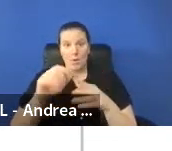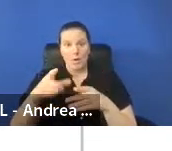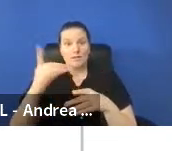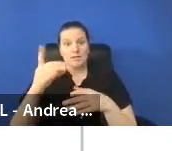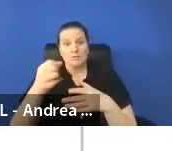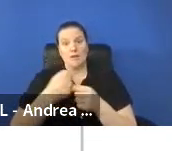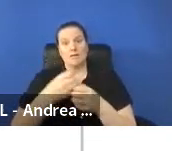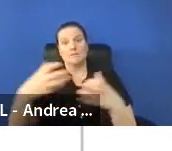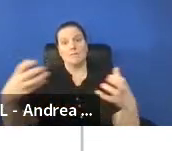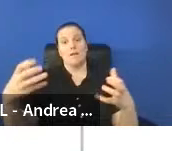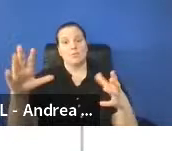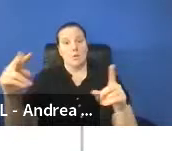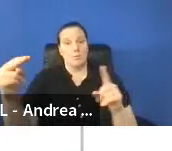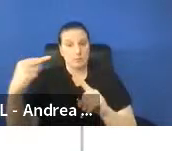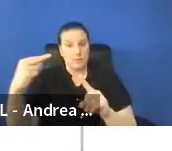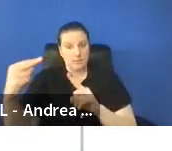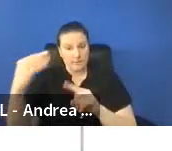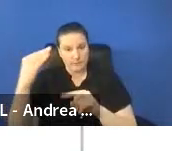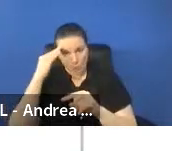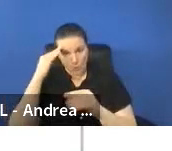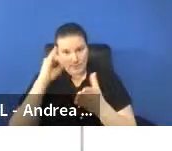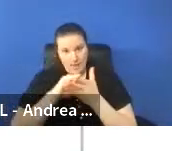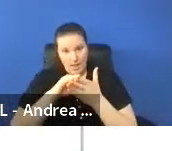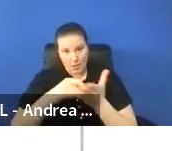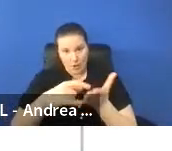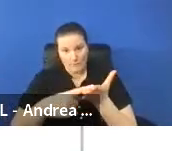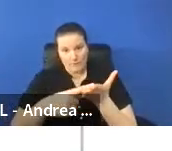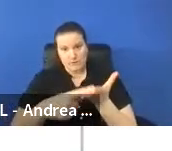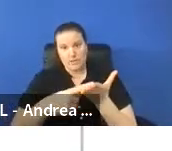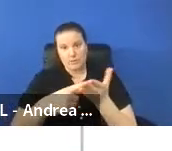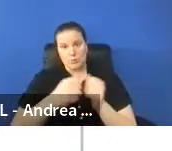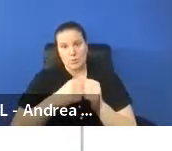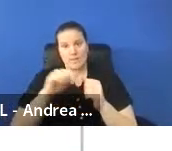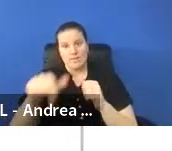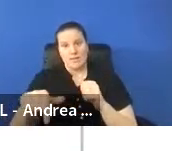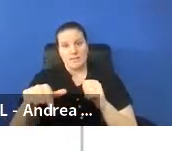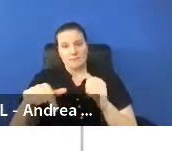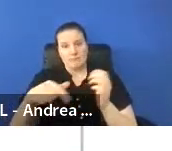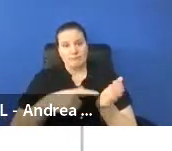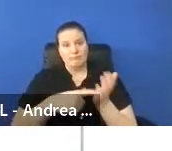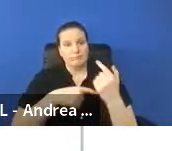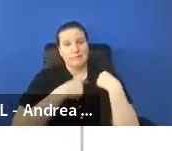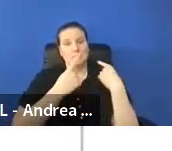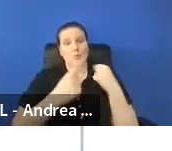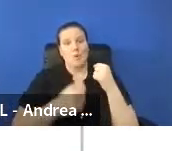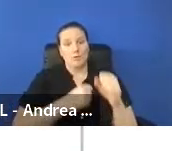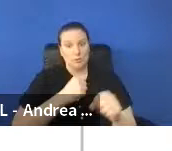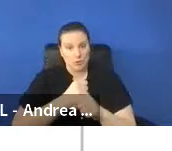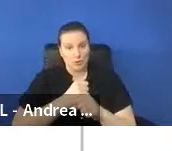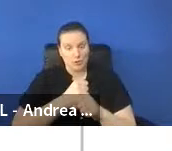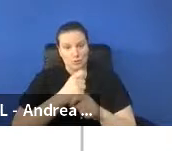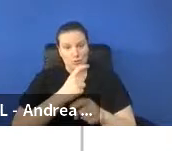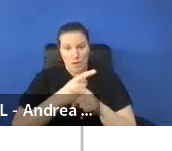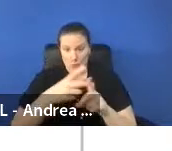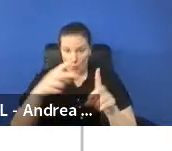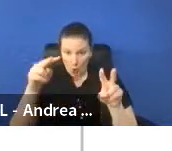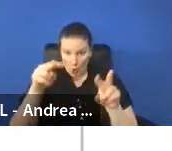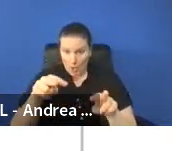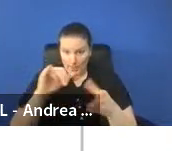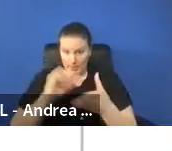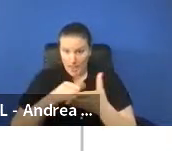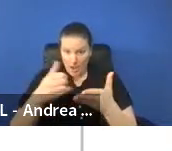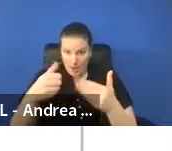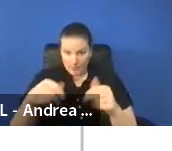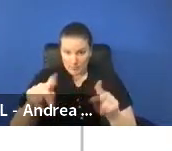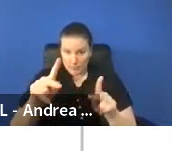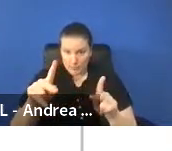expanded your perspective, knowing the conversations we've had over this table over the last year, right? Are you looking at this as an